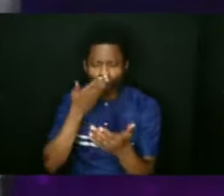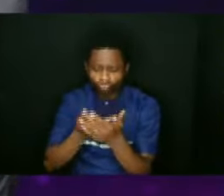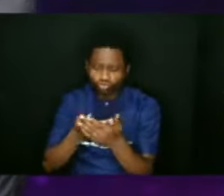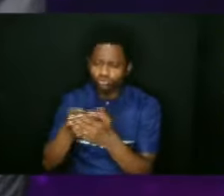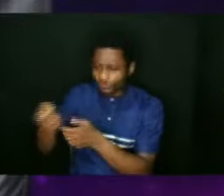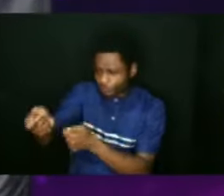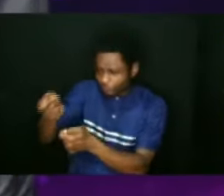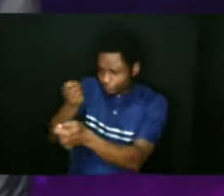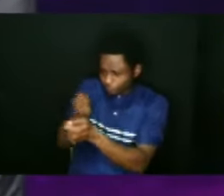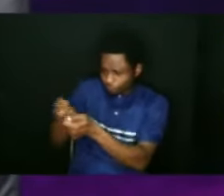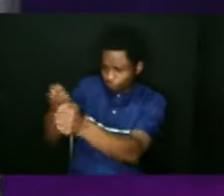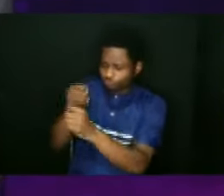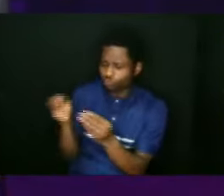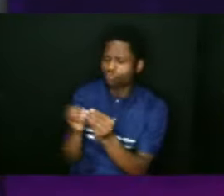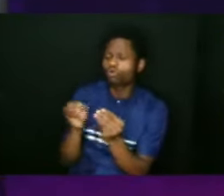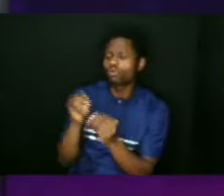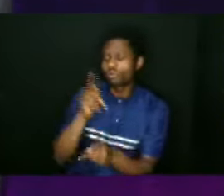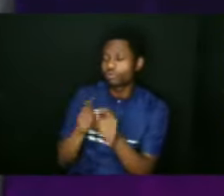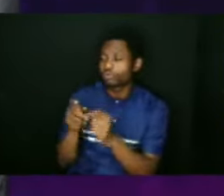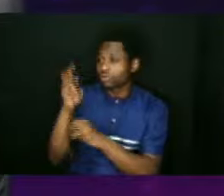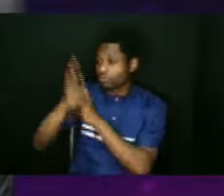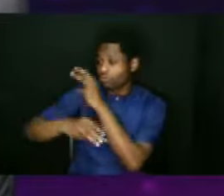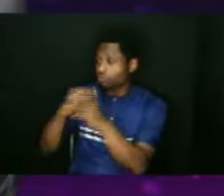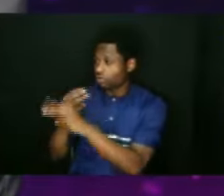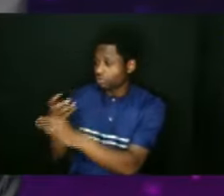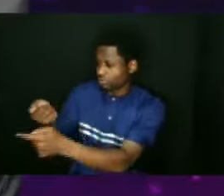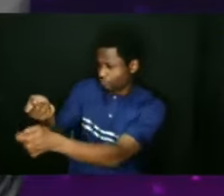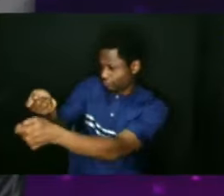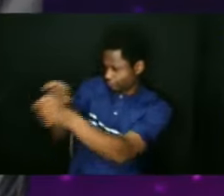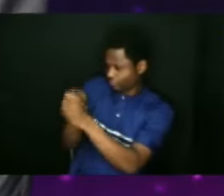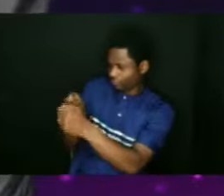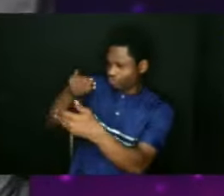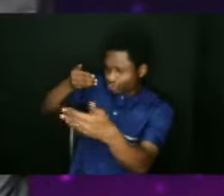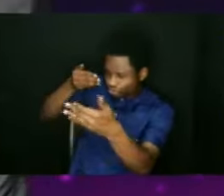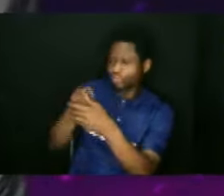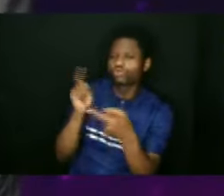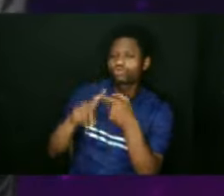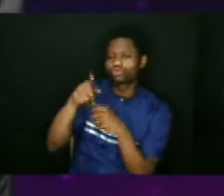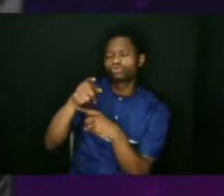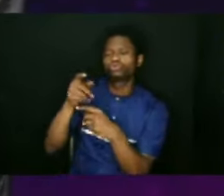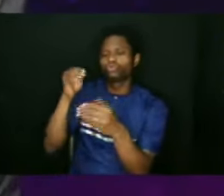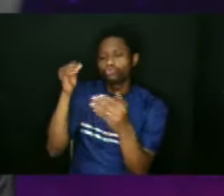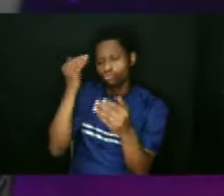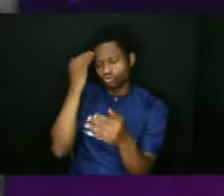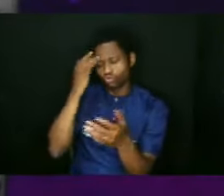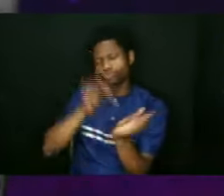your virtues will attract the world to come and know Jesus. Oh, I